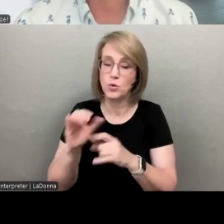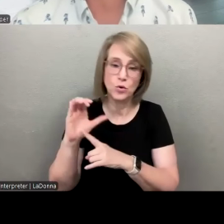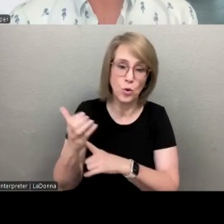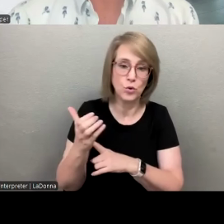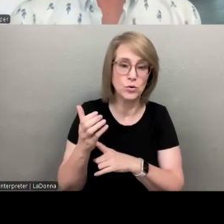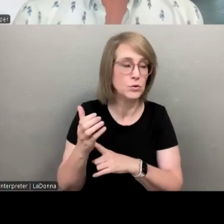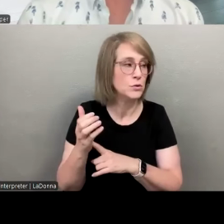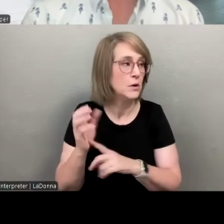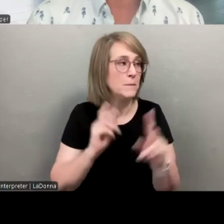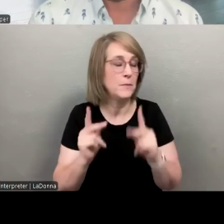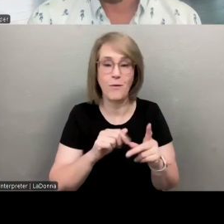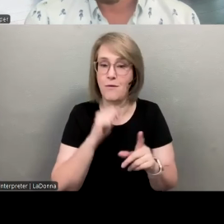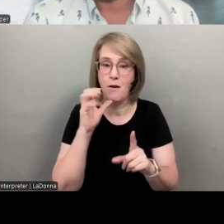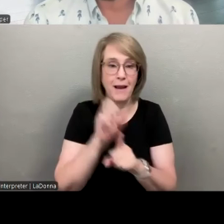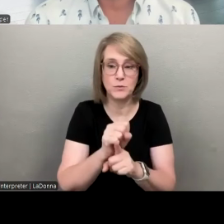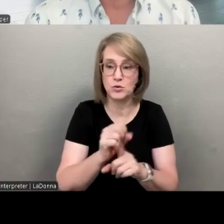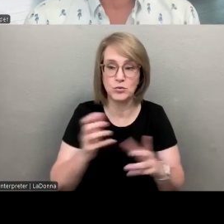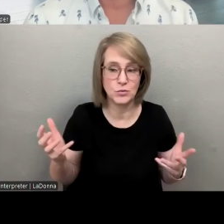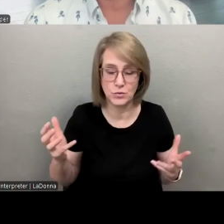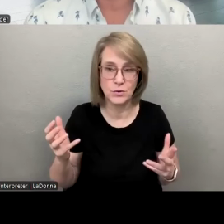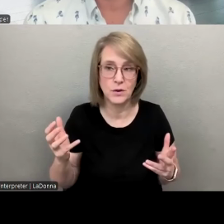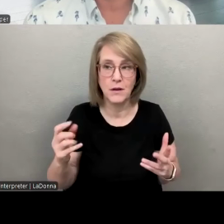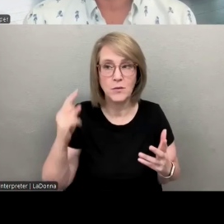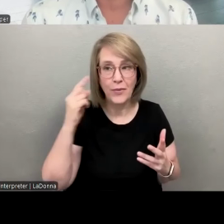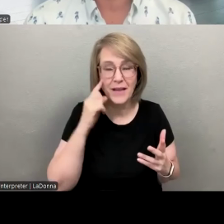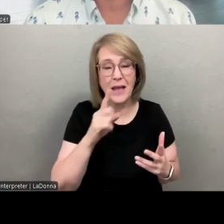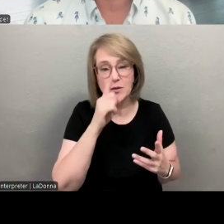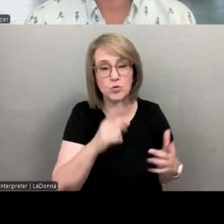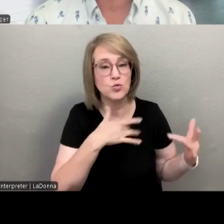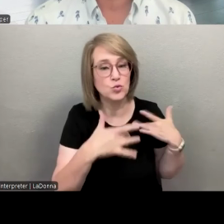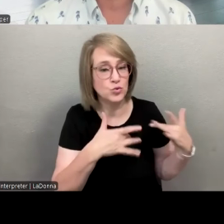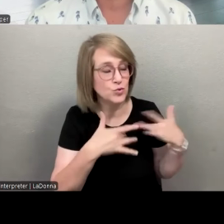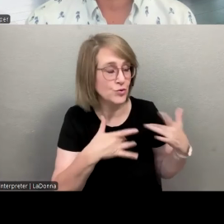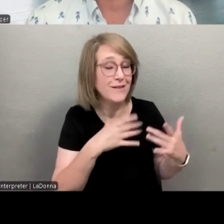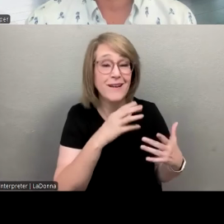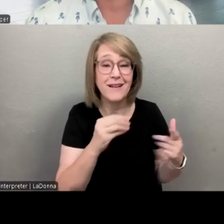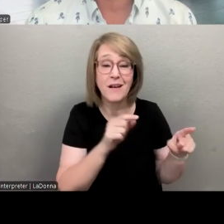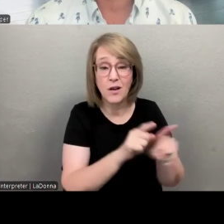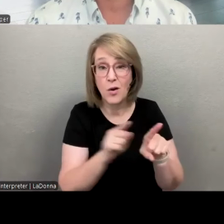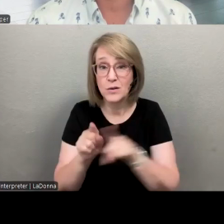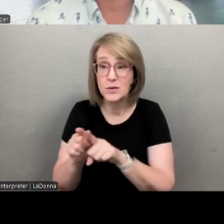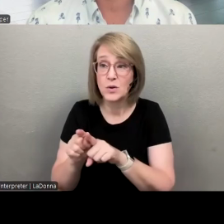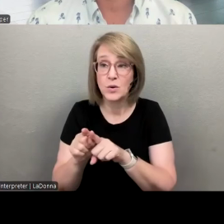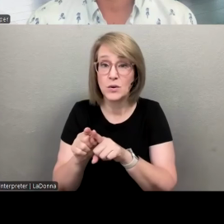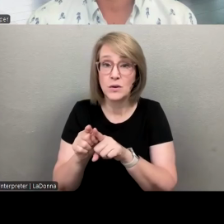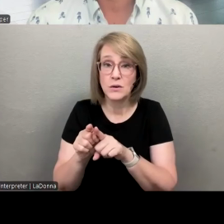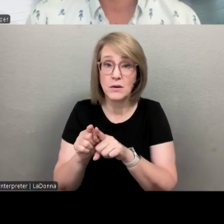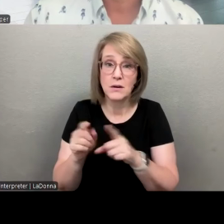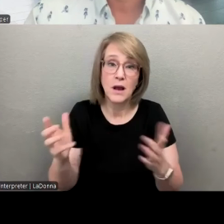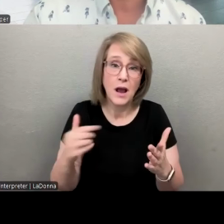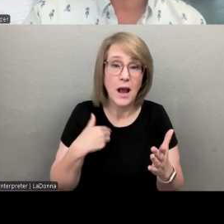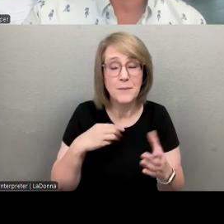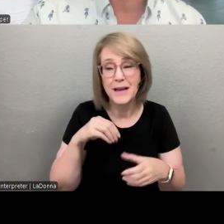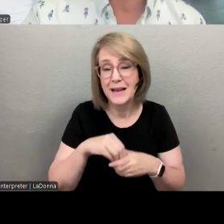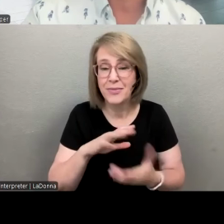not captured. And so I think it's a real concern. And I think I'm kind of in the middle